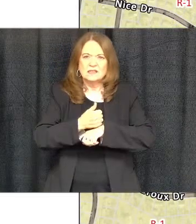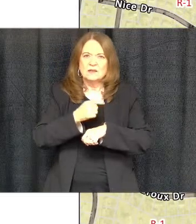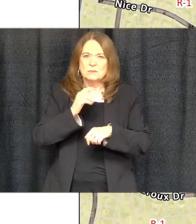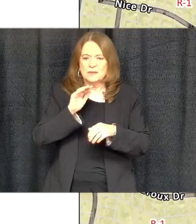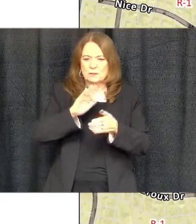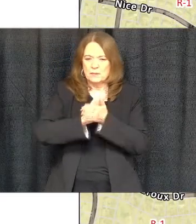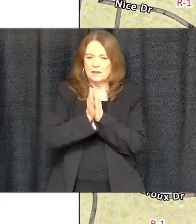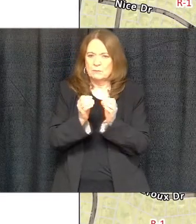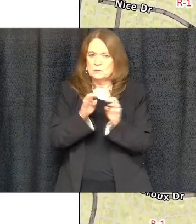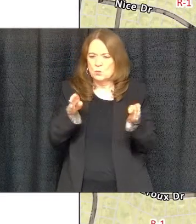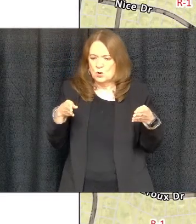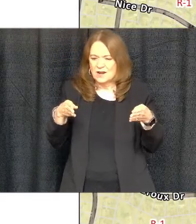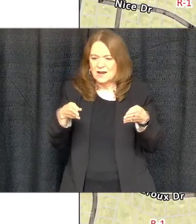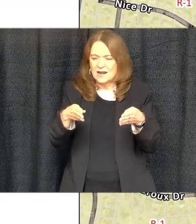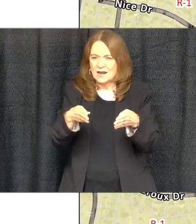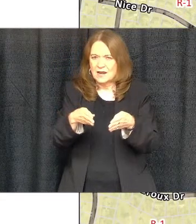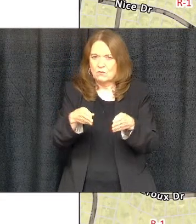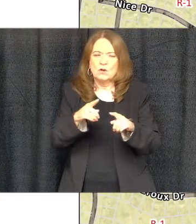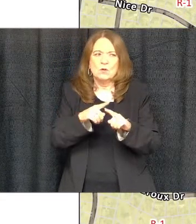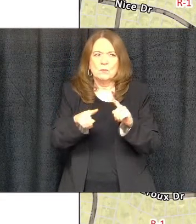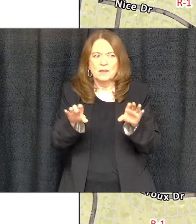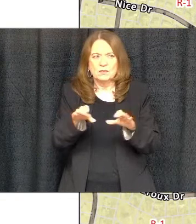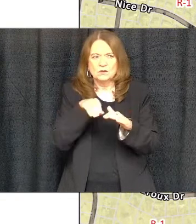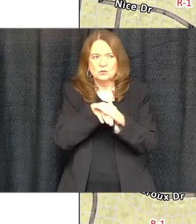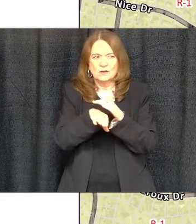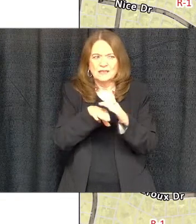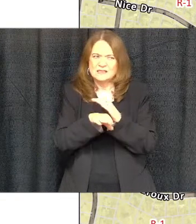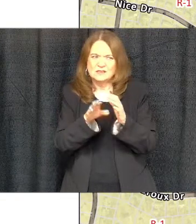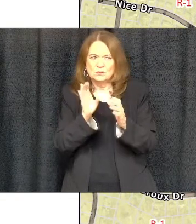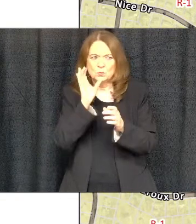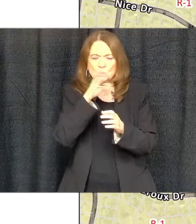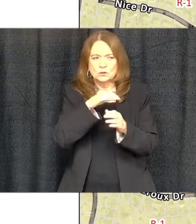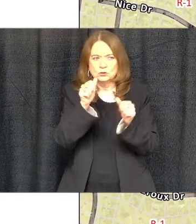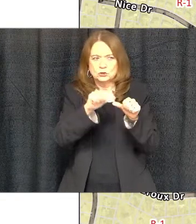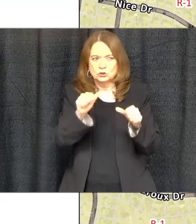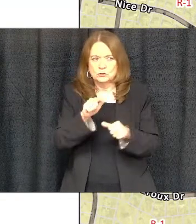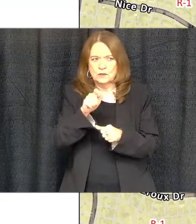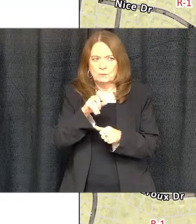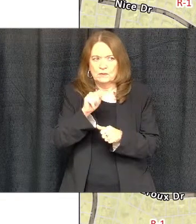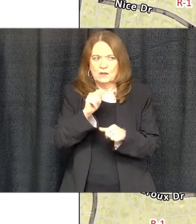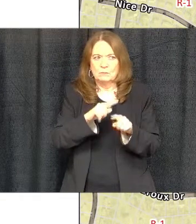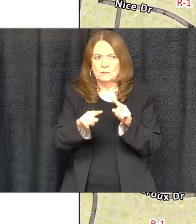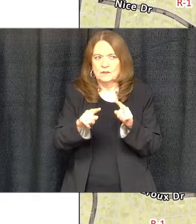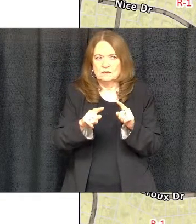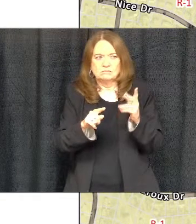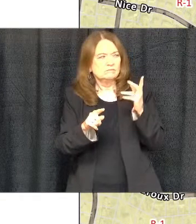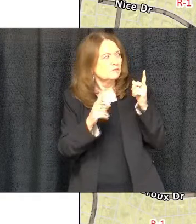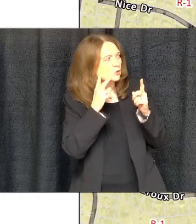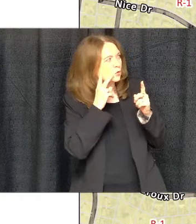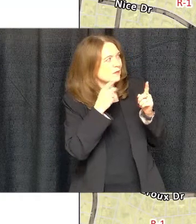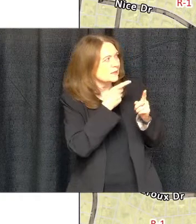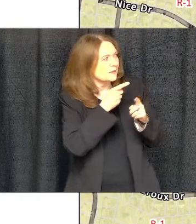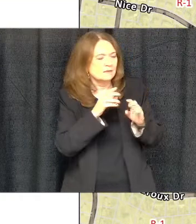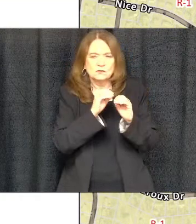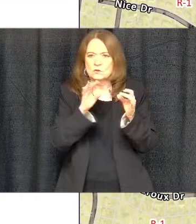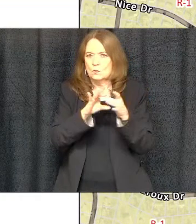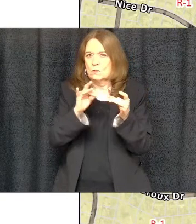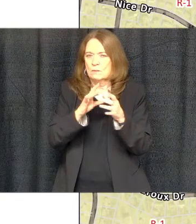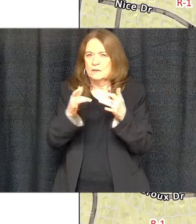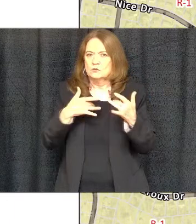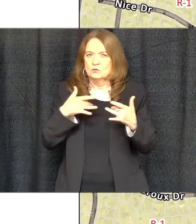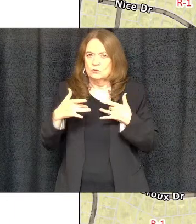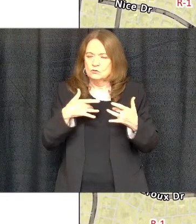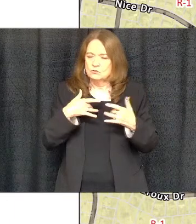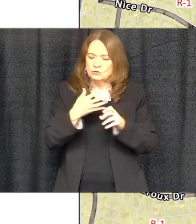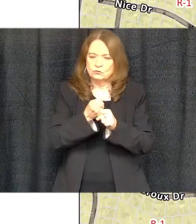narrow back there, but they obviously want to access the rear of that lot for their stated use. No comments or concerns received